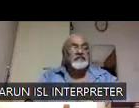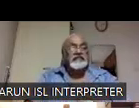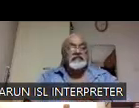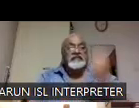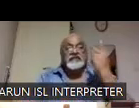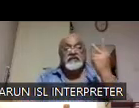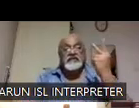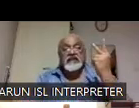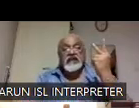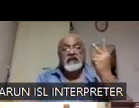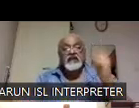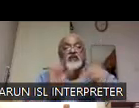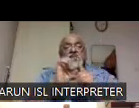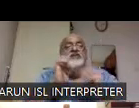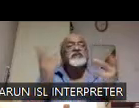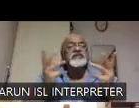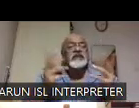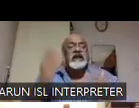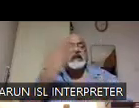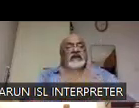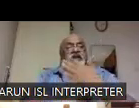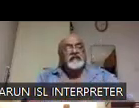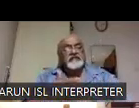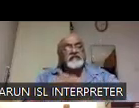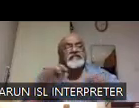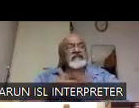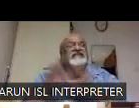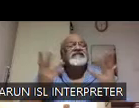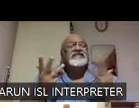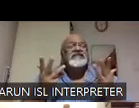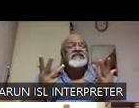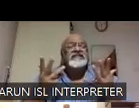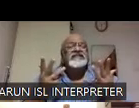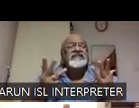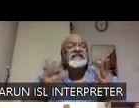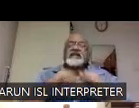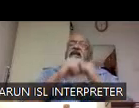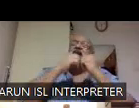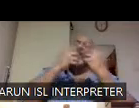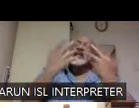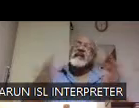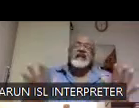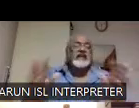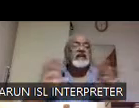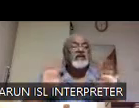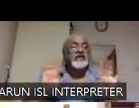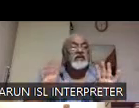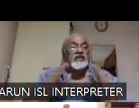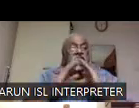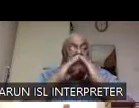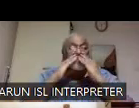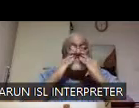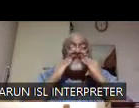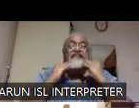this is disability. What is disability? So a disability is any condition. It is not, let us not go into